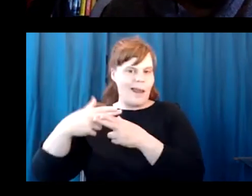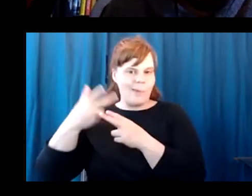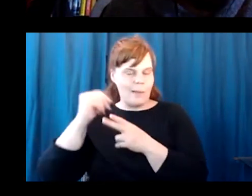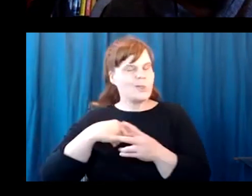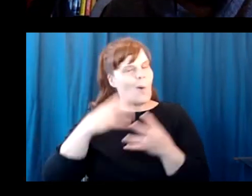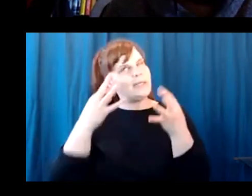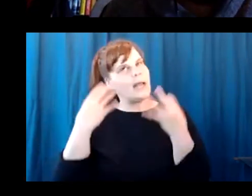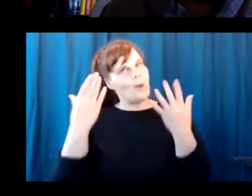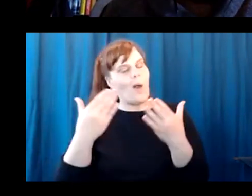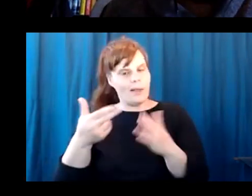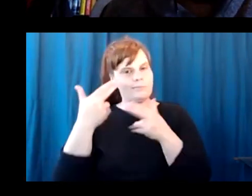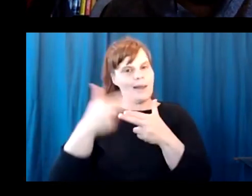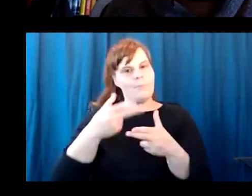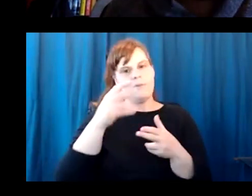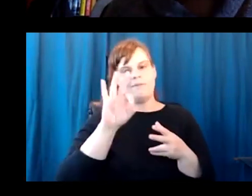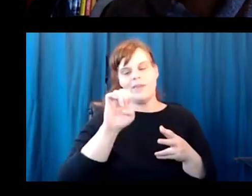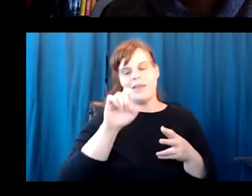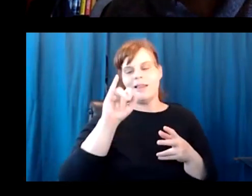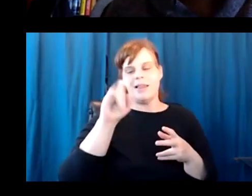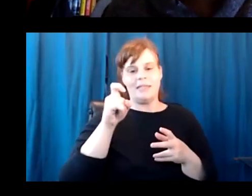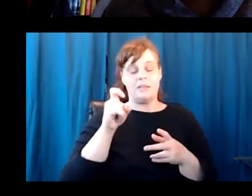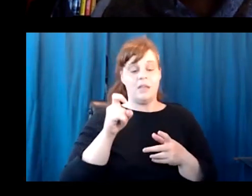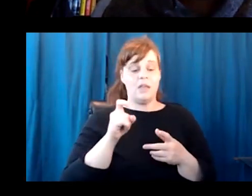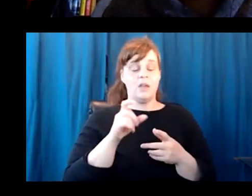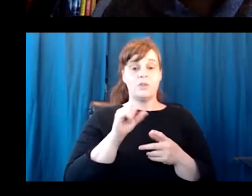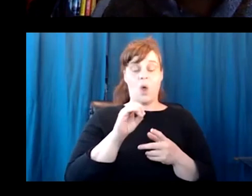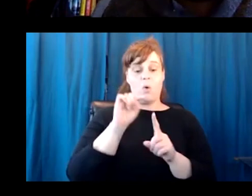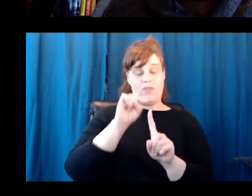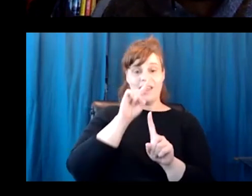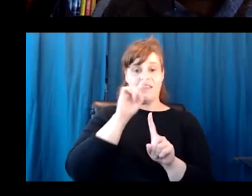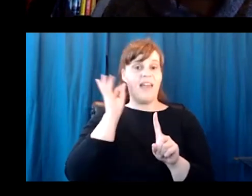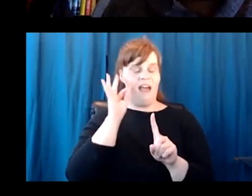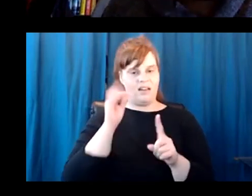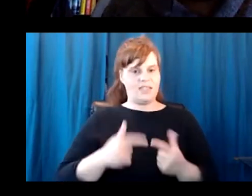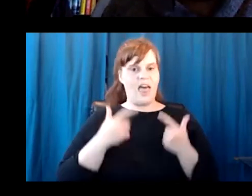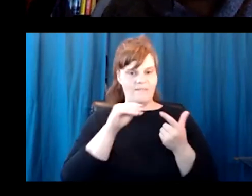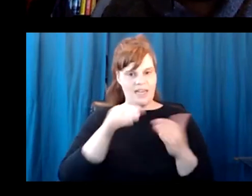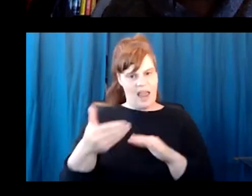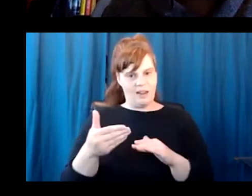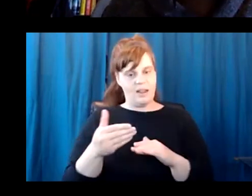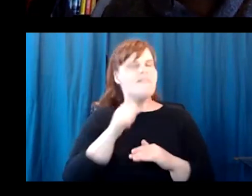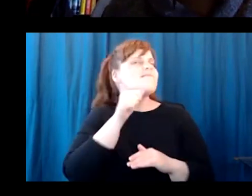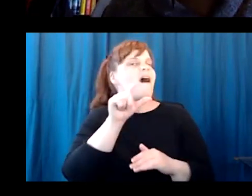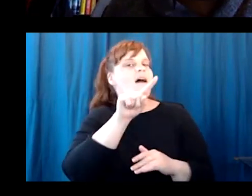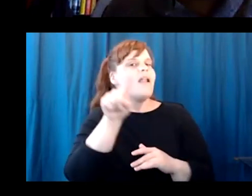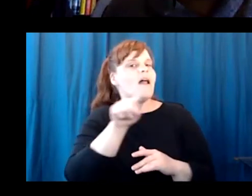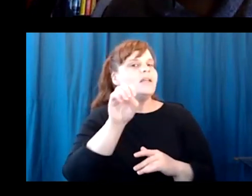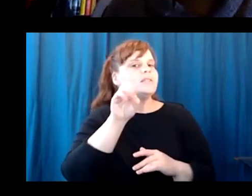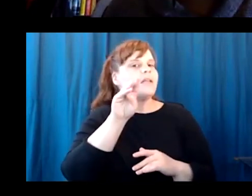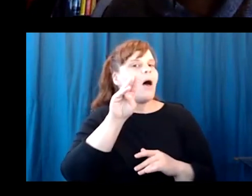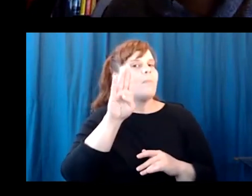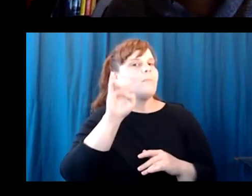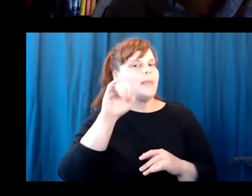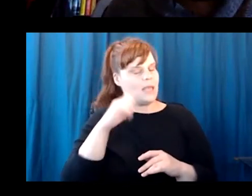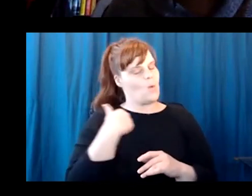and dead. He's not a zombie. We're not going to have to Rick Grimes the poor thing, but there's a reality